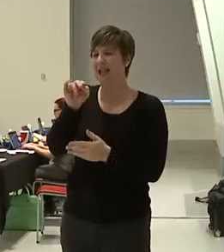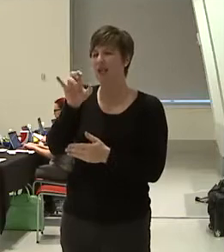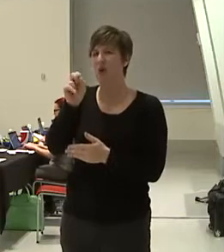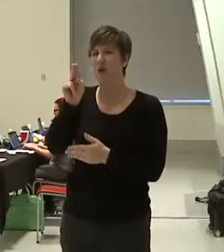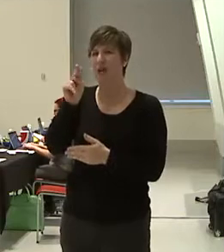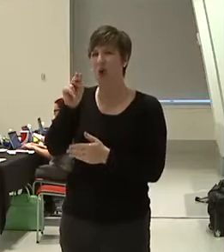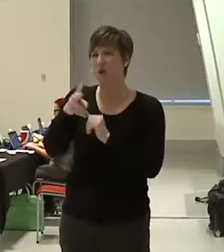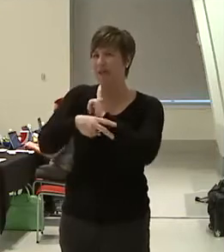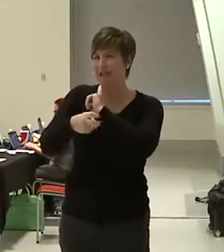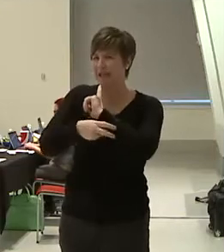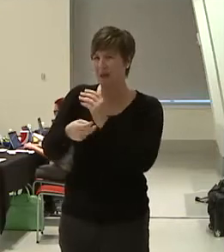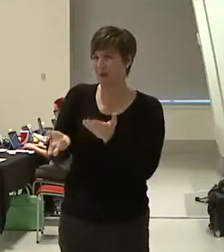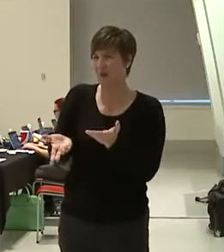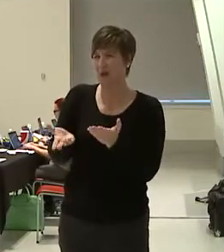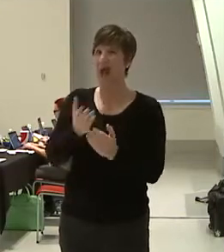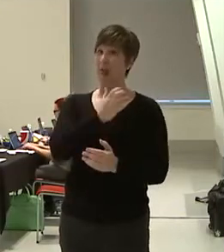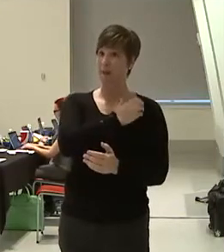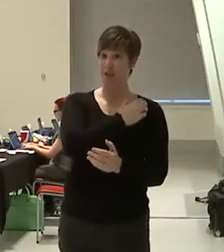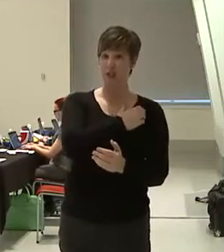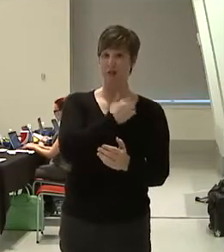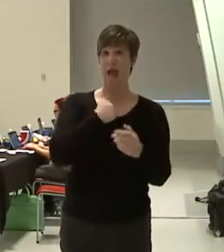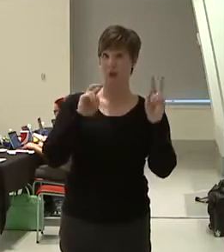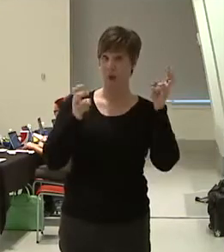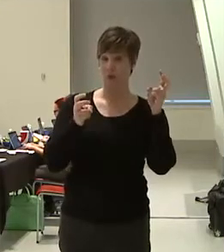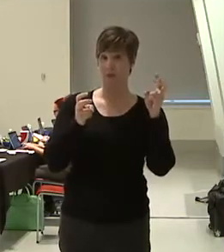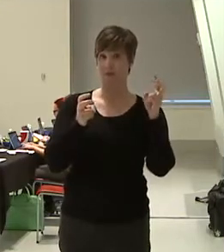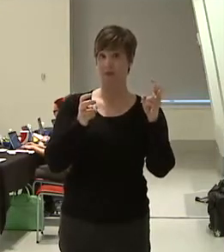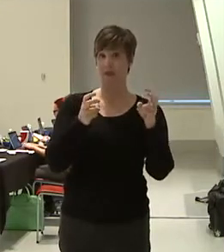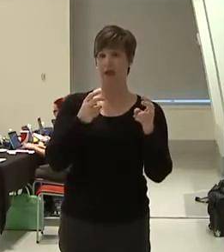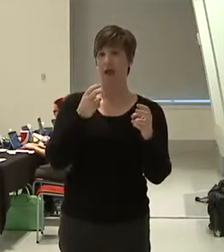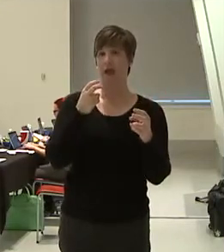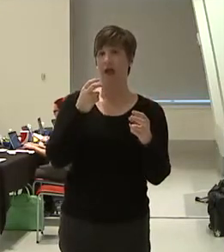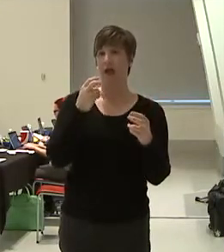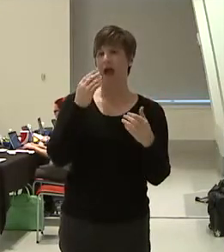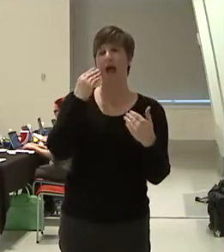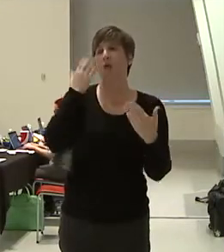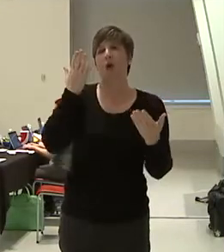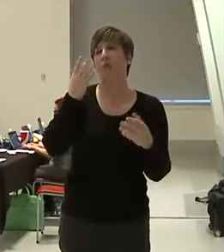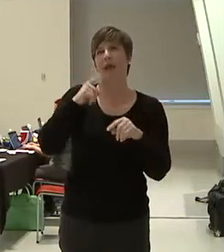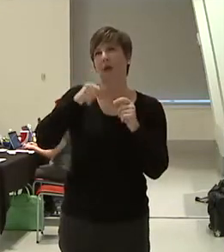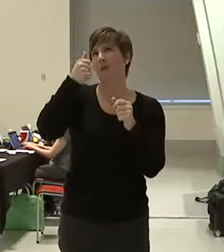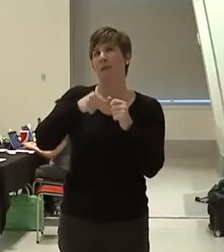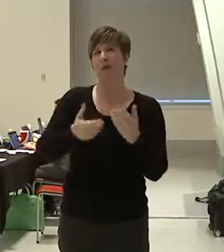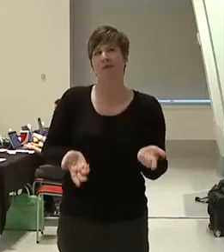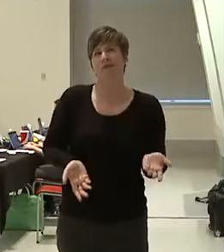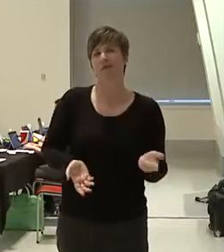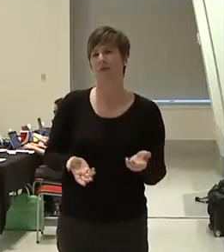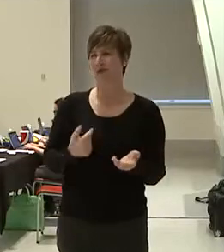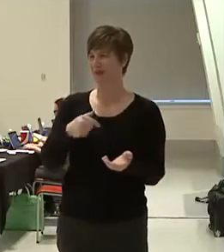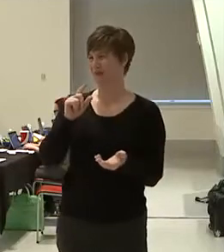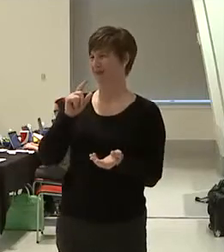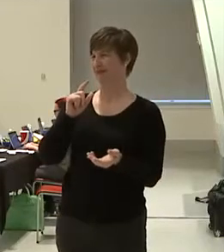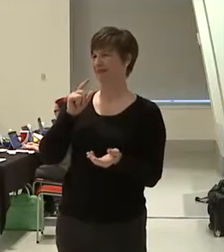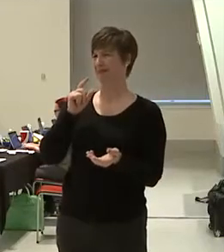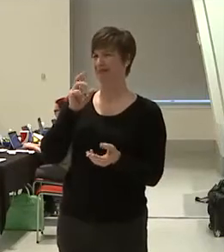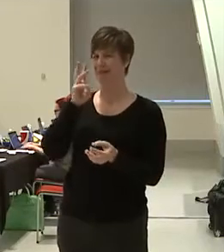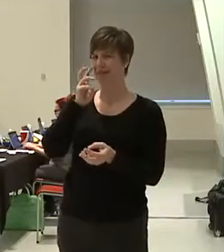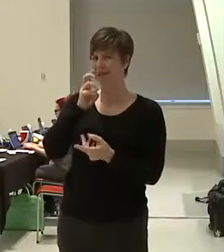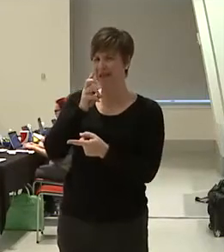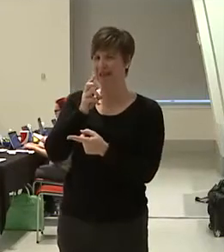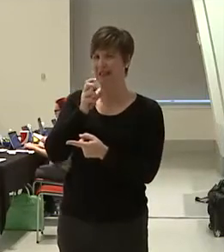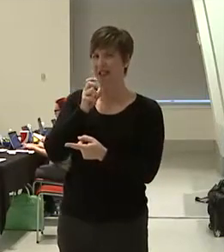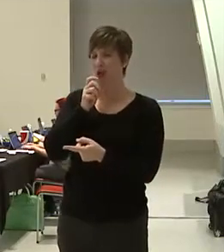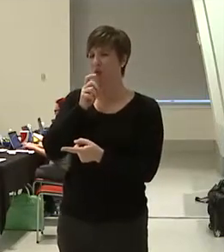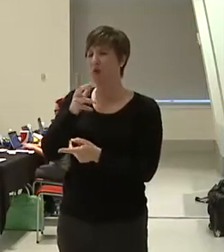he was stopped for stealing. And the police chief said, and I quote, I don't know off the top of my head. And we're like, what is going on, right? So like the distrust is